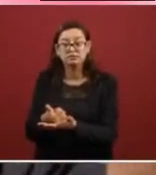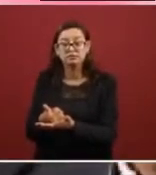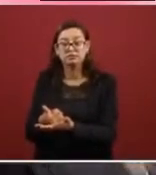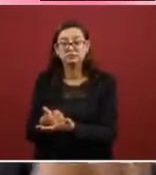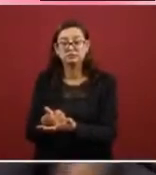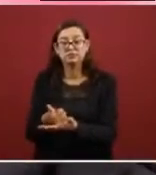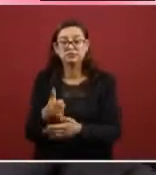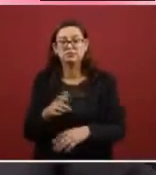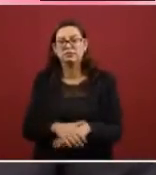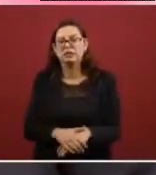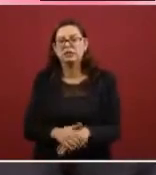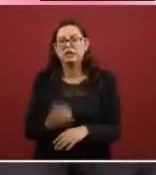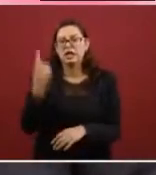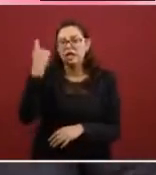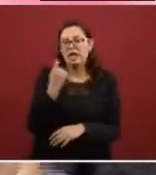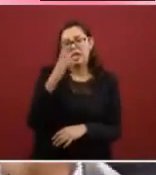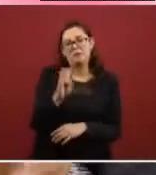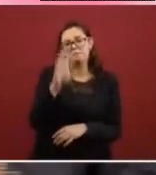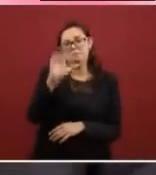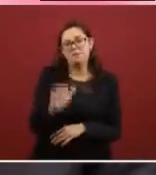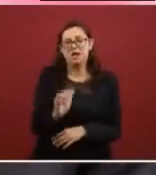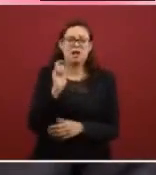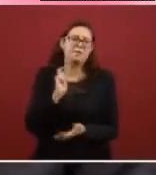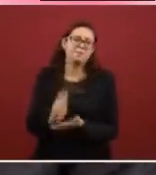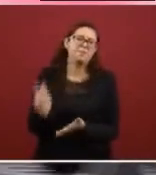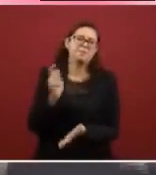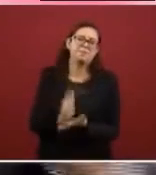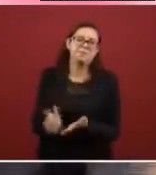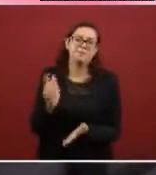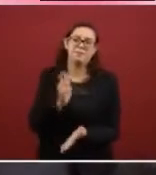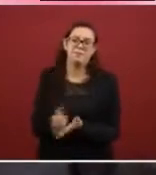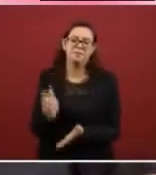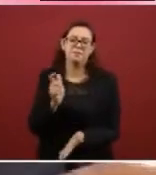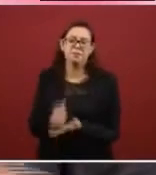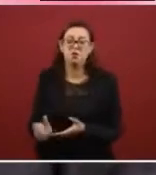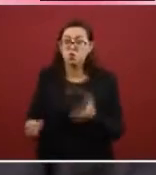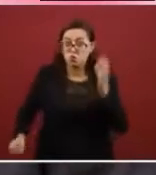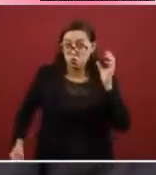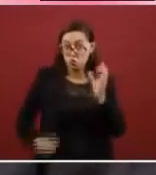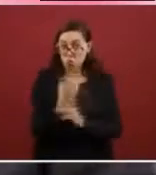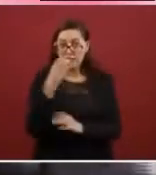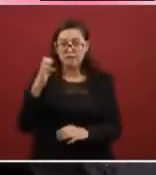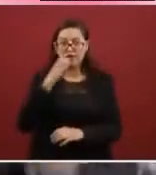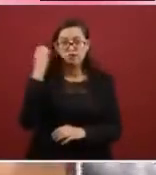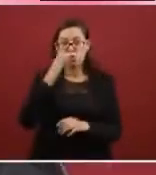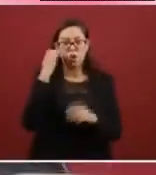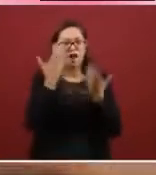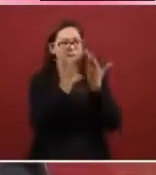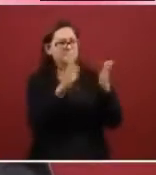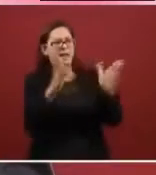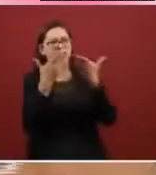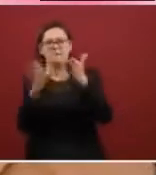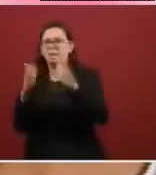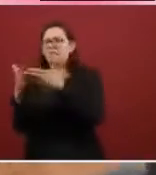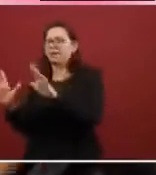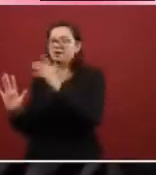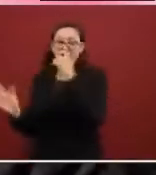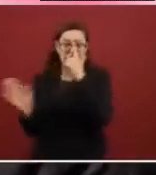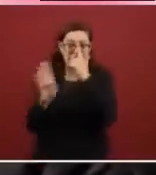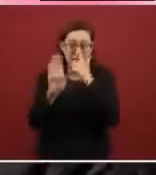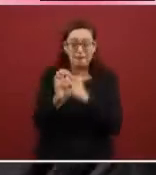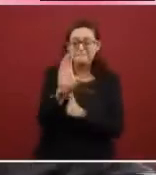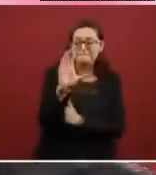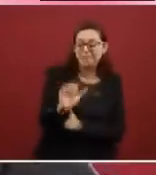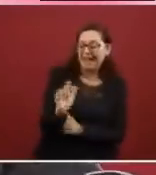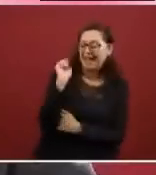Que se entreguen becas. Give them grants. No abra. That's all you do. Becas para que estudien. Just give them grants